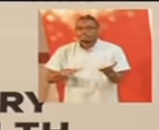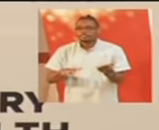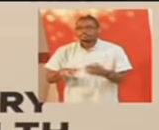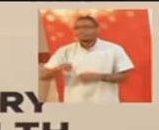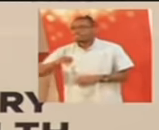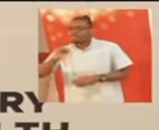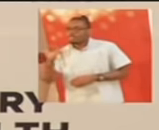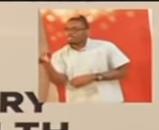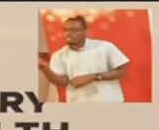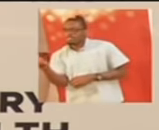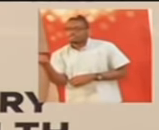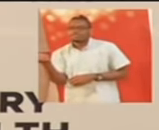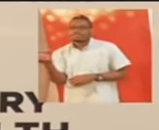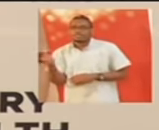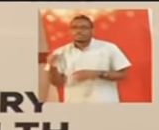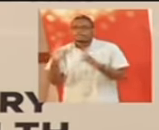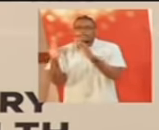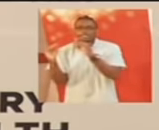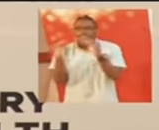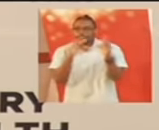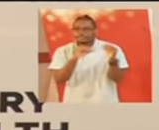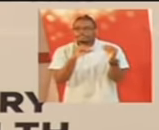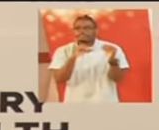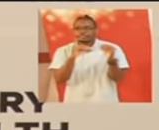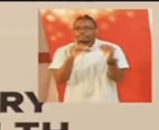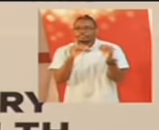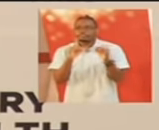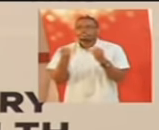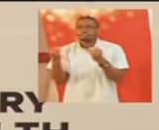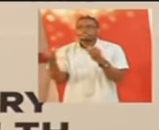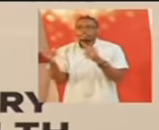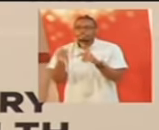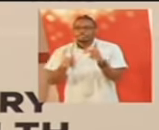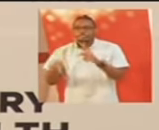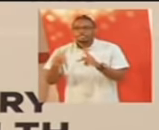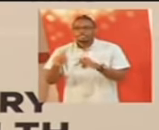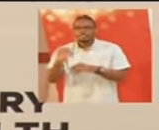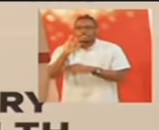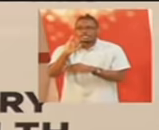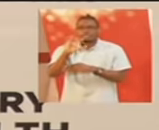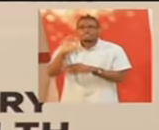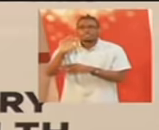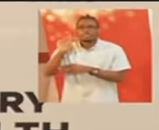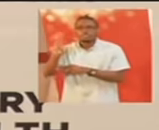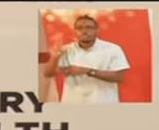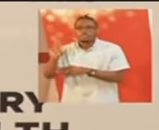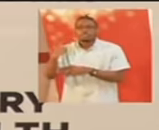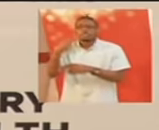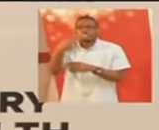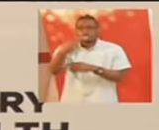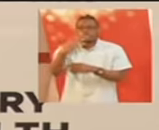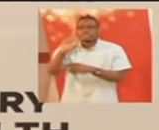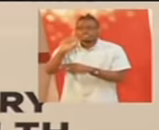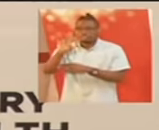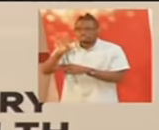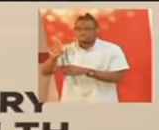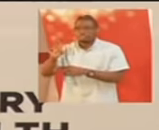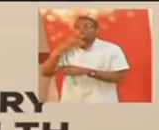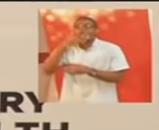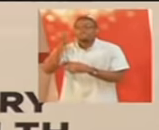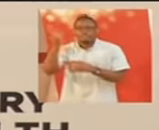had suggested that a number of people that have been into ICU and HDU have recovered successfully and are